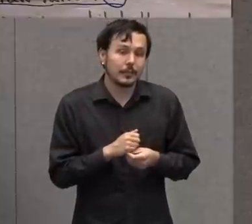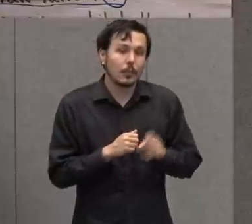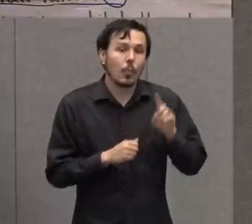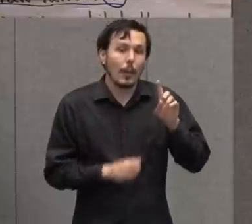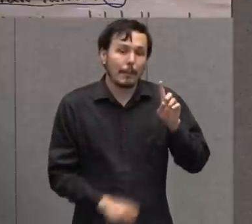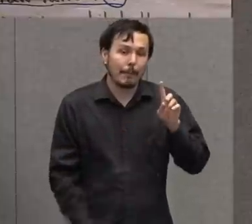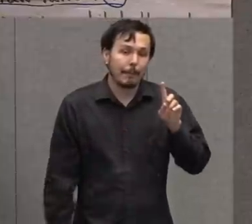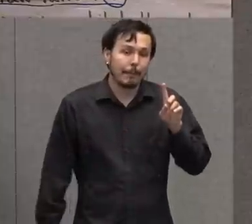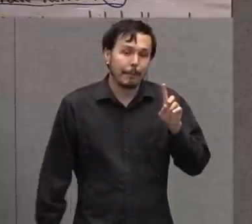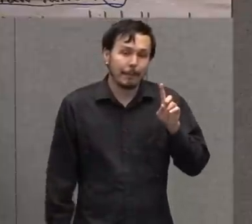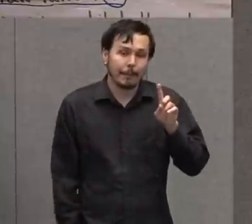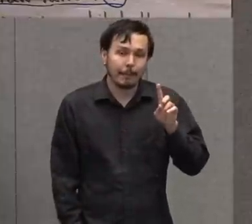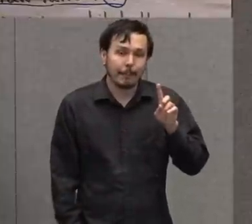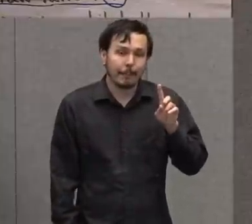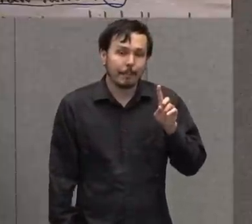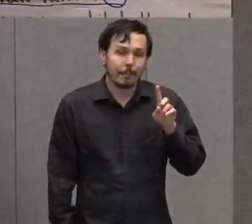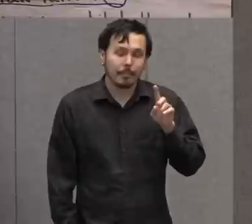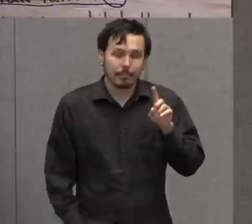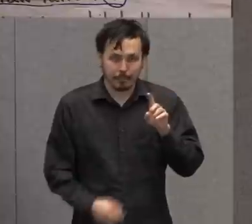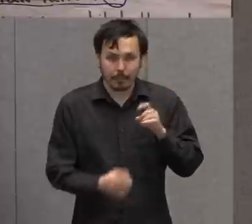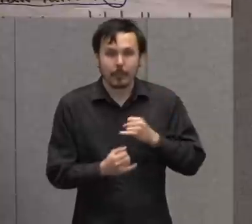1 to get